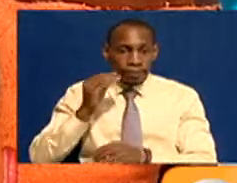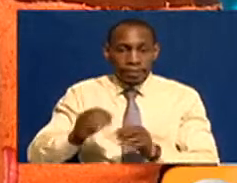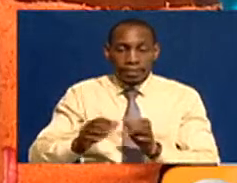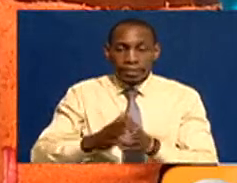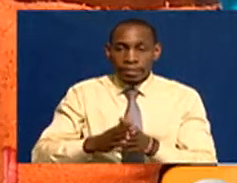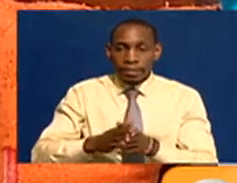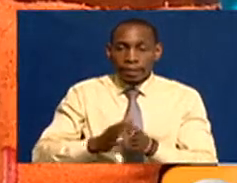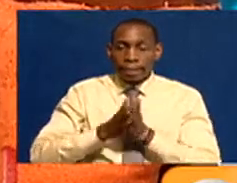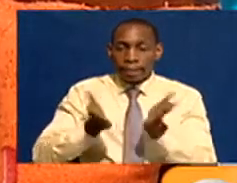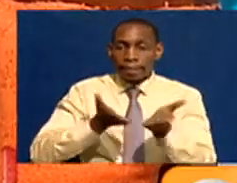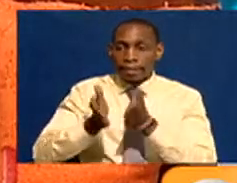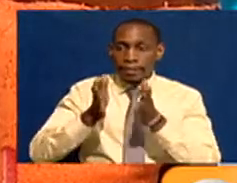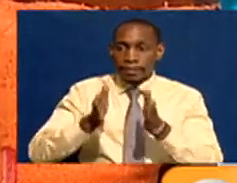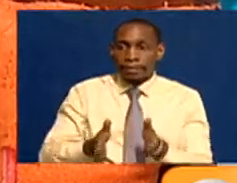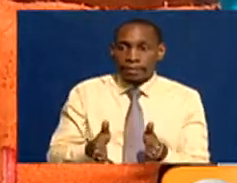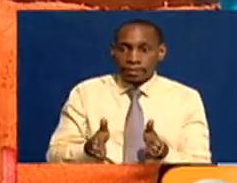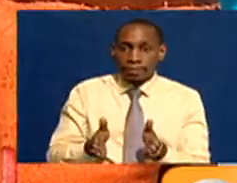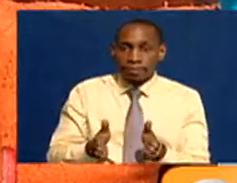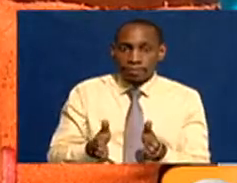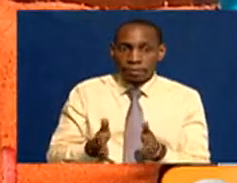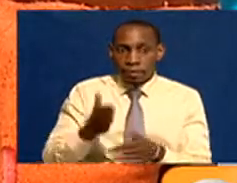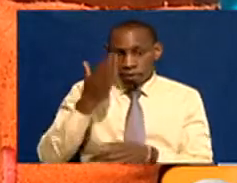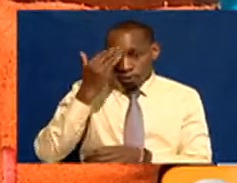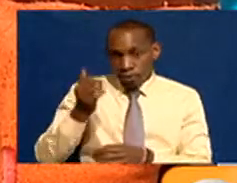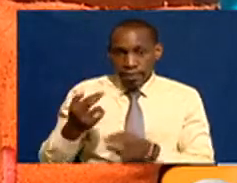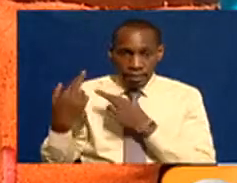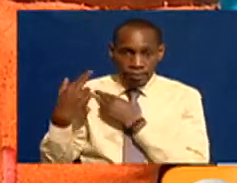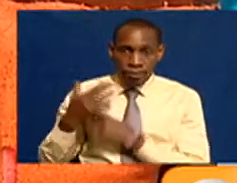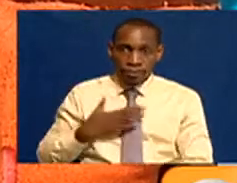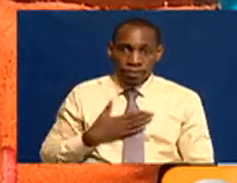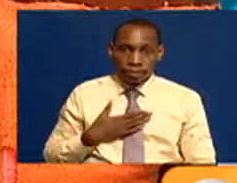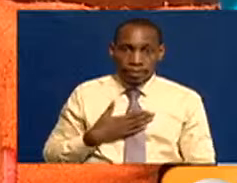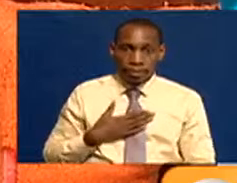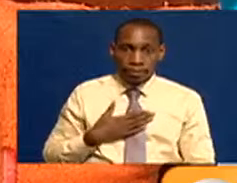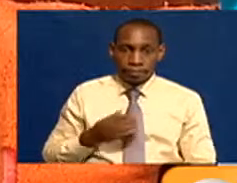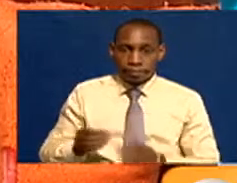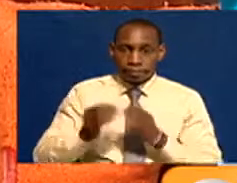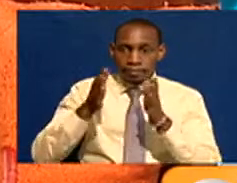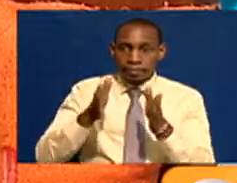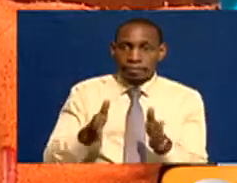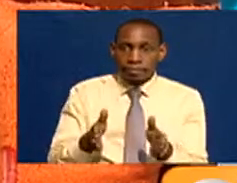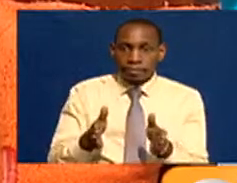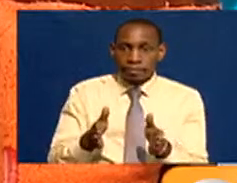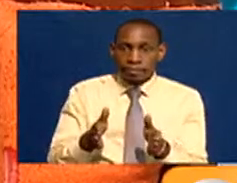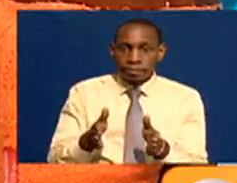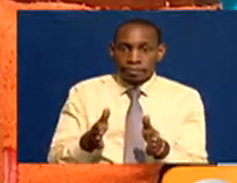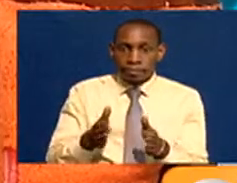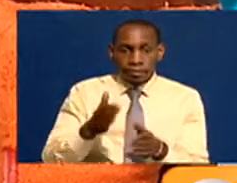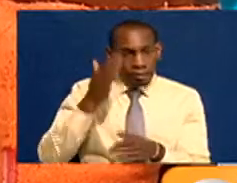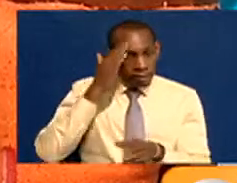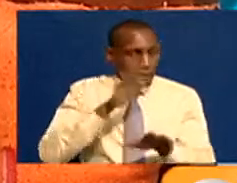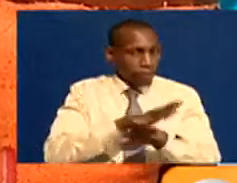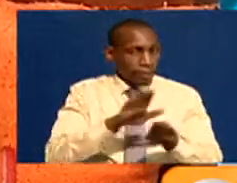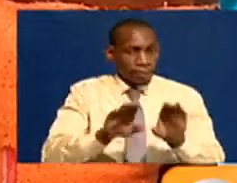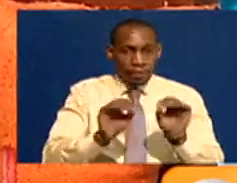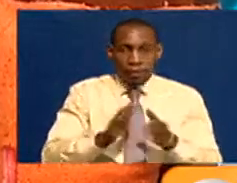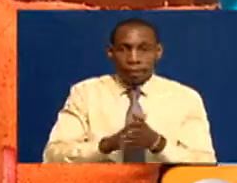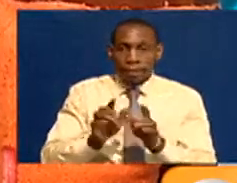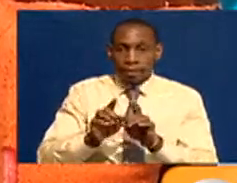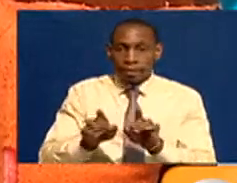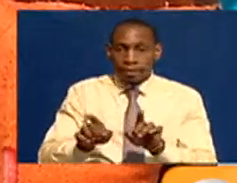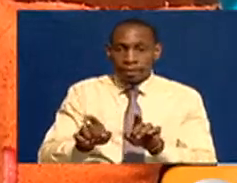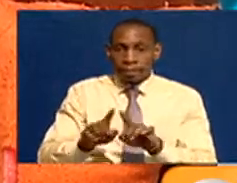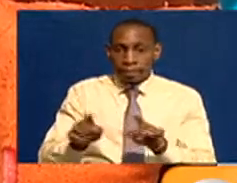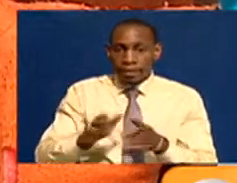public servants. Because my job as a leader is not that I know everything, is to take that which